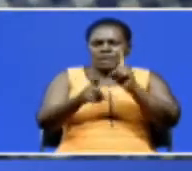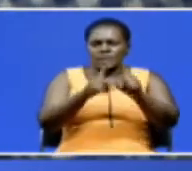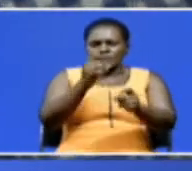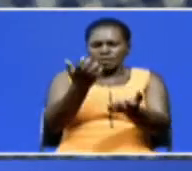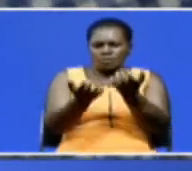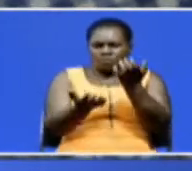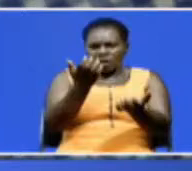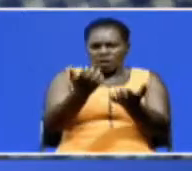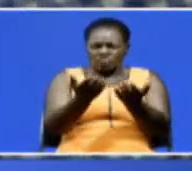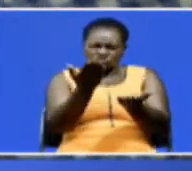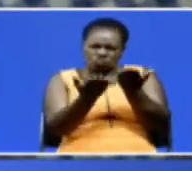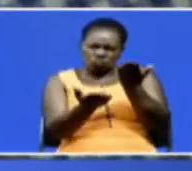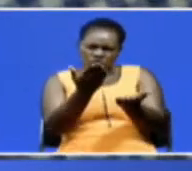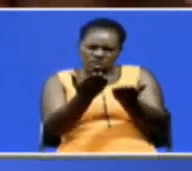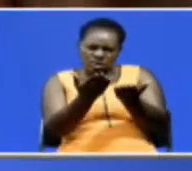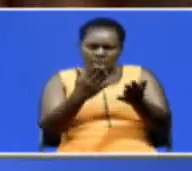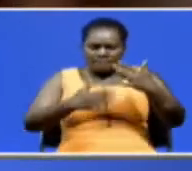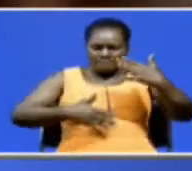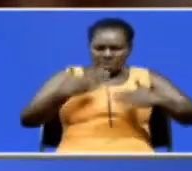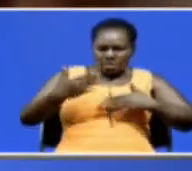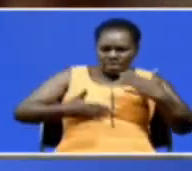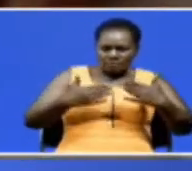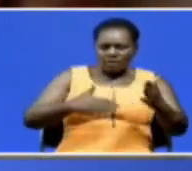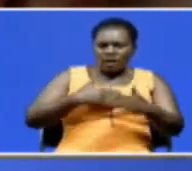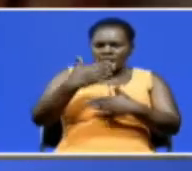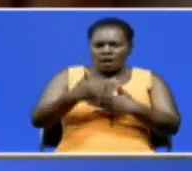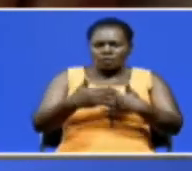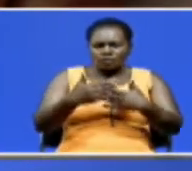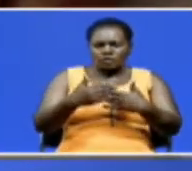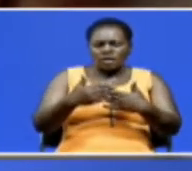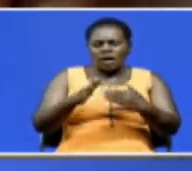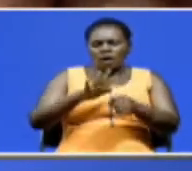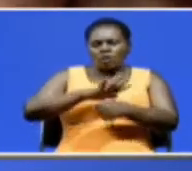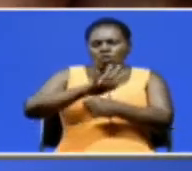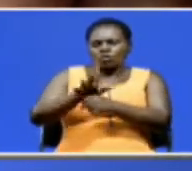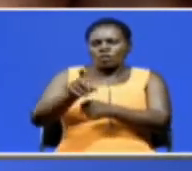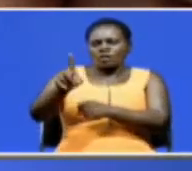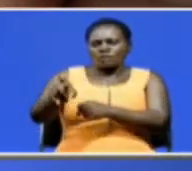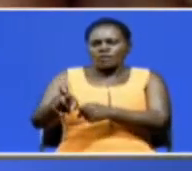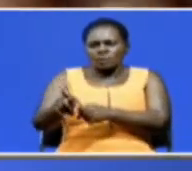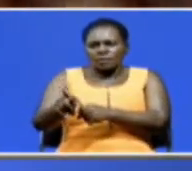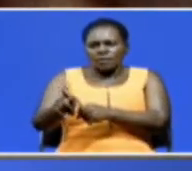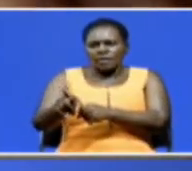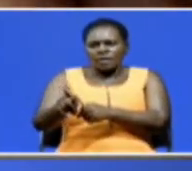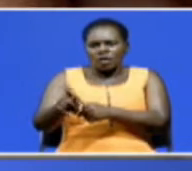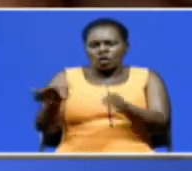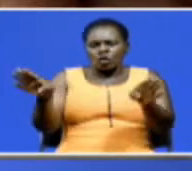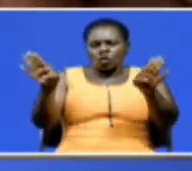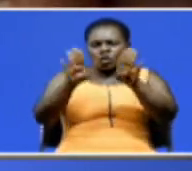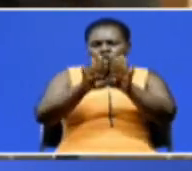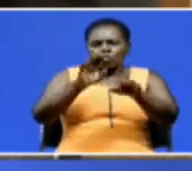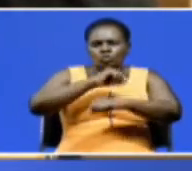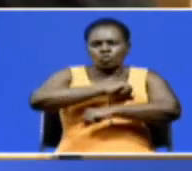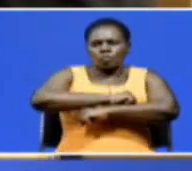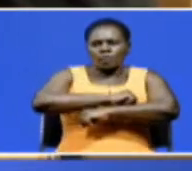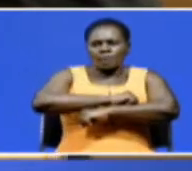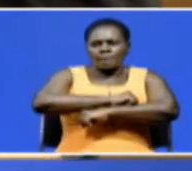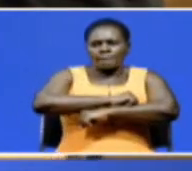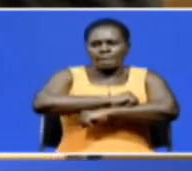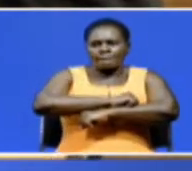tests to gauge their entry behaviors after the outbreak of COVID-19 that led to closure of schools.